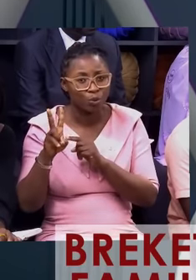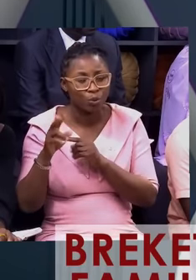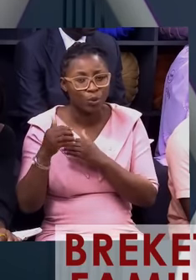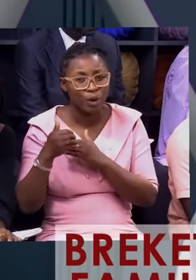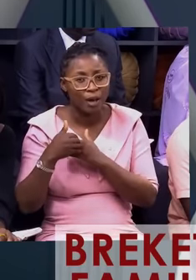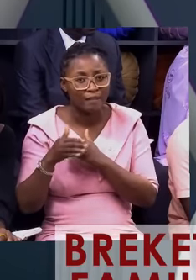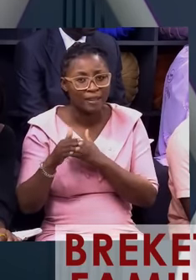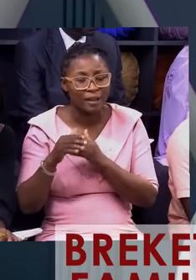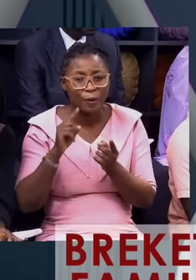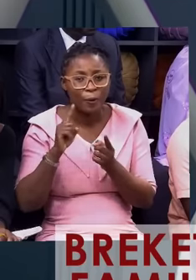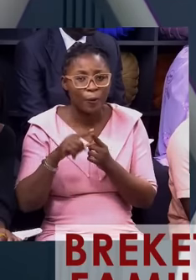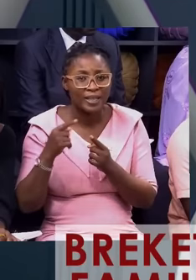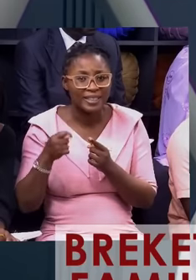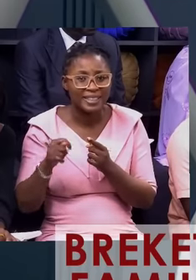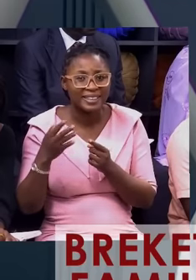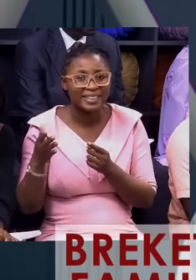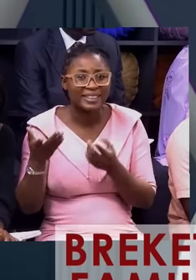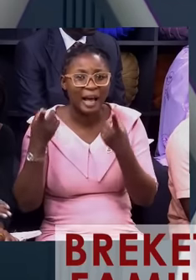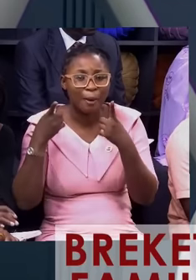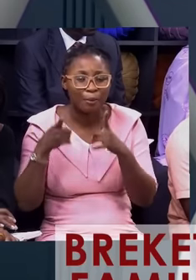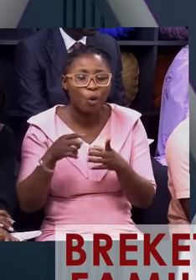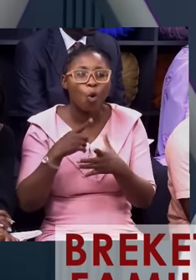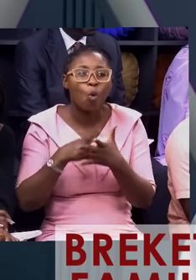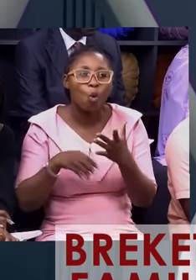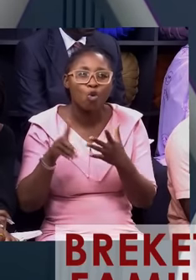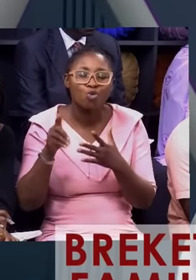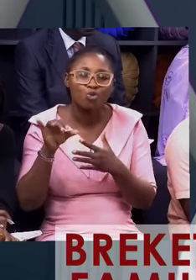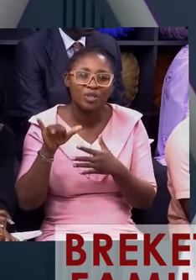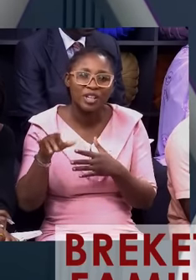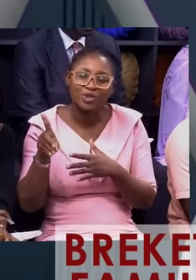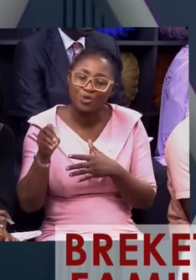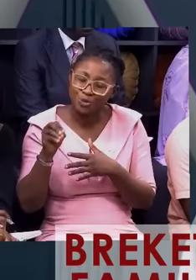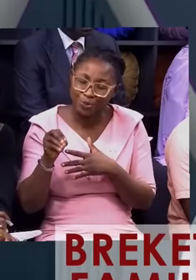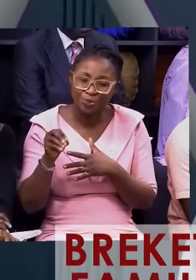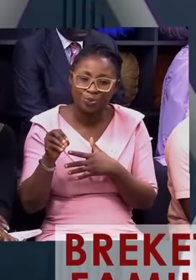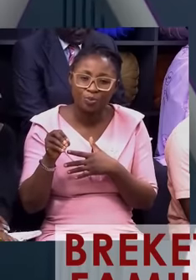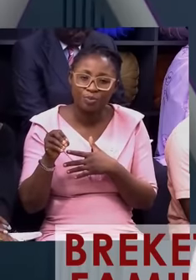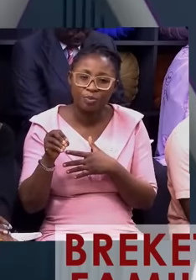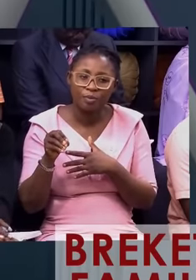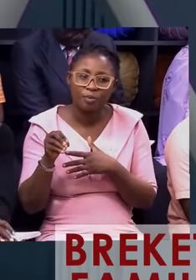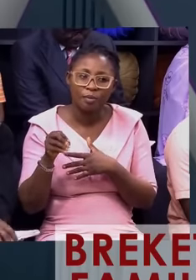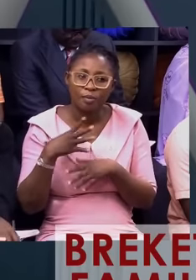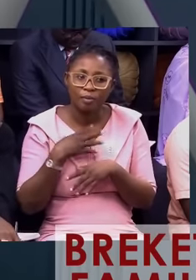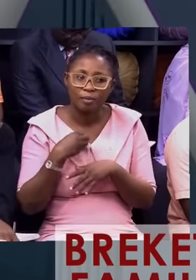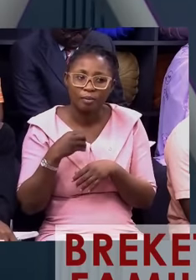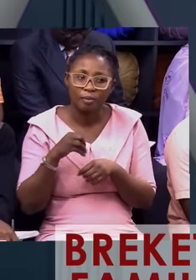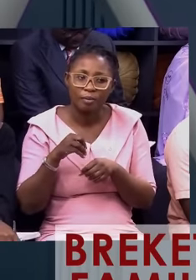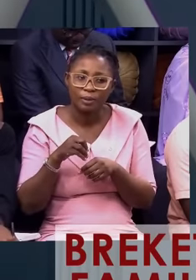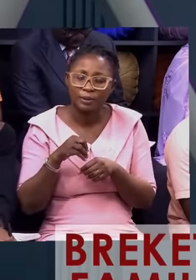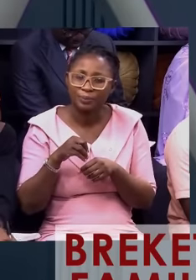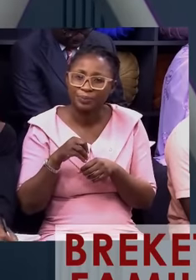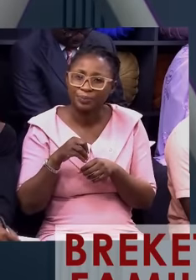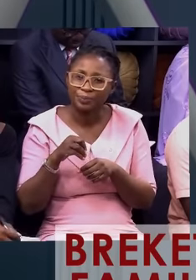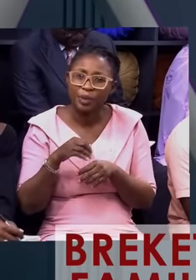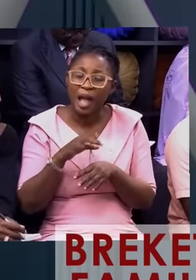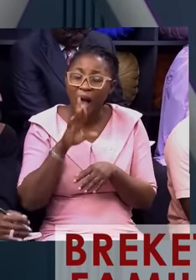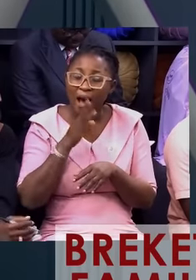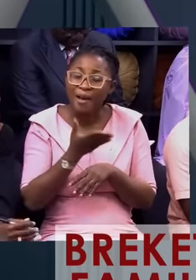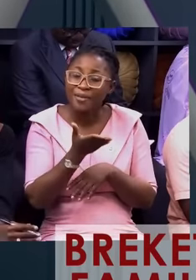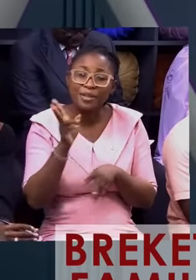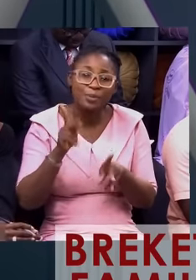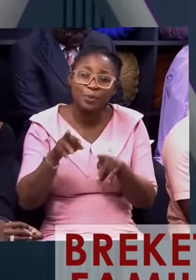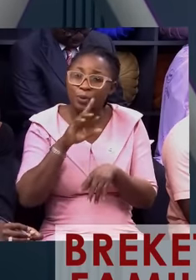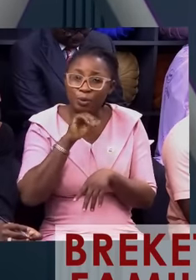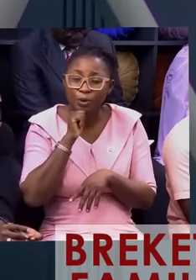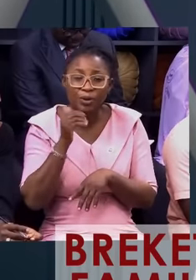after come they do and is aware